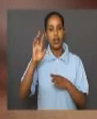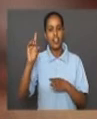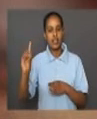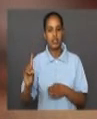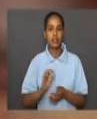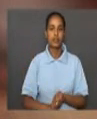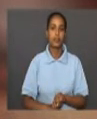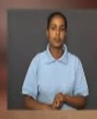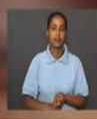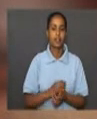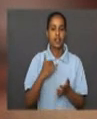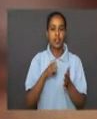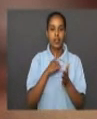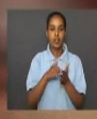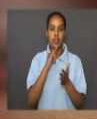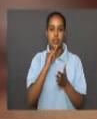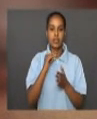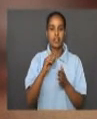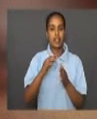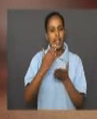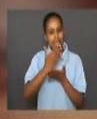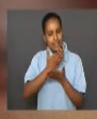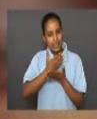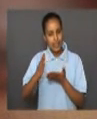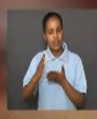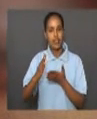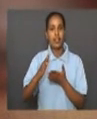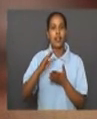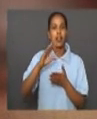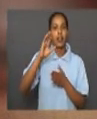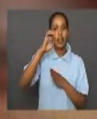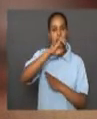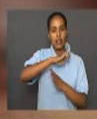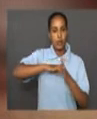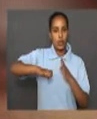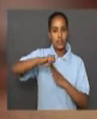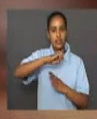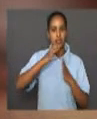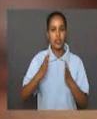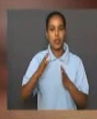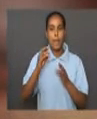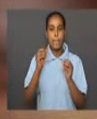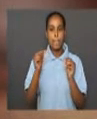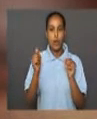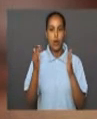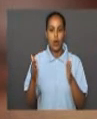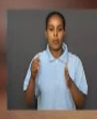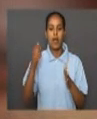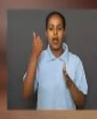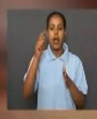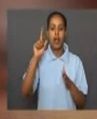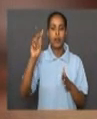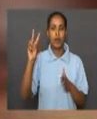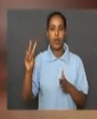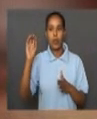reduction. It is extracted by the electrolysis of molten